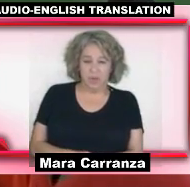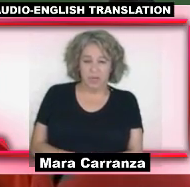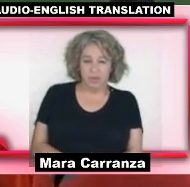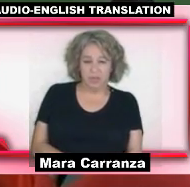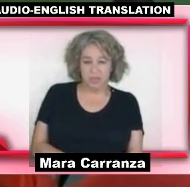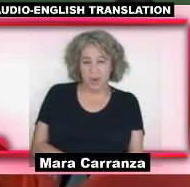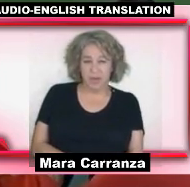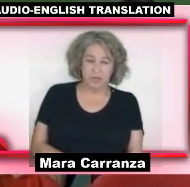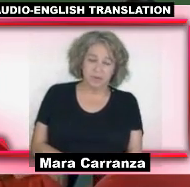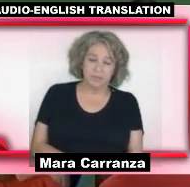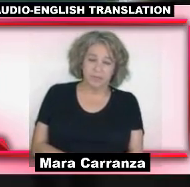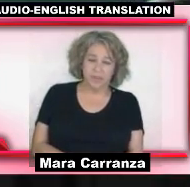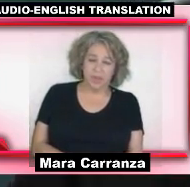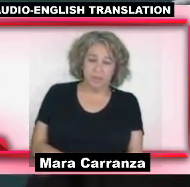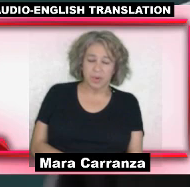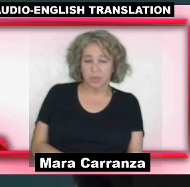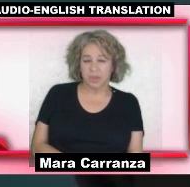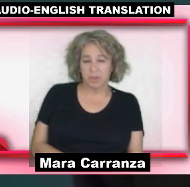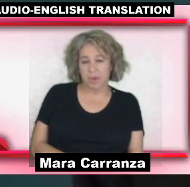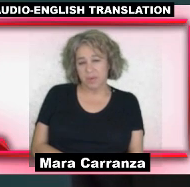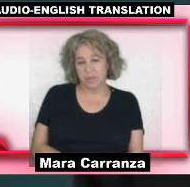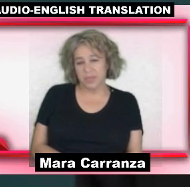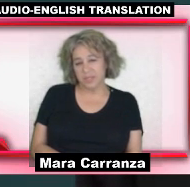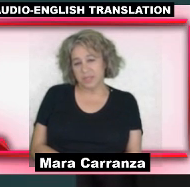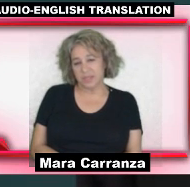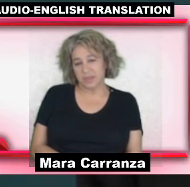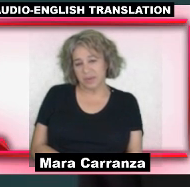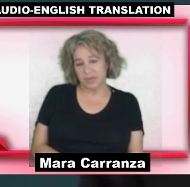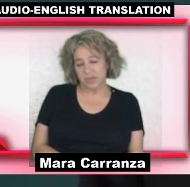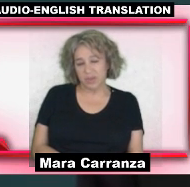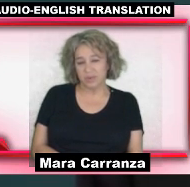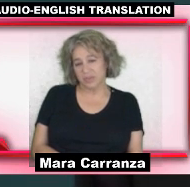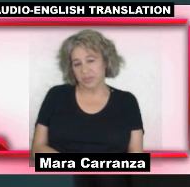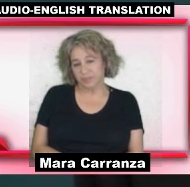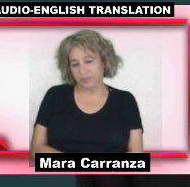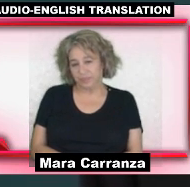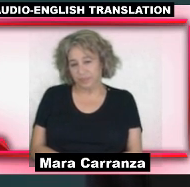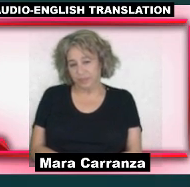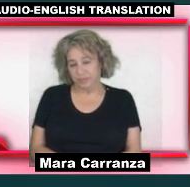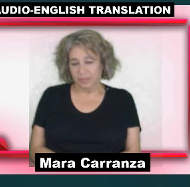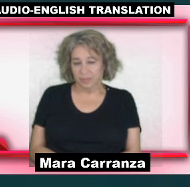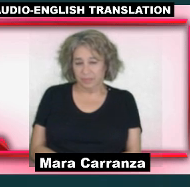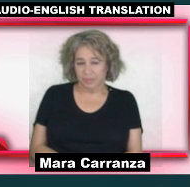you want to do things right, but with the bottom ones, don't.